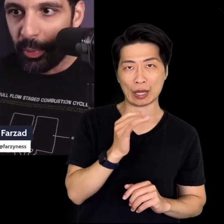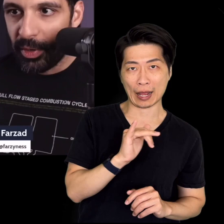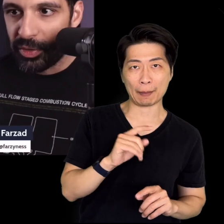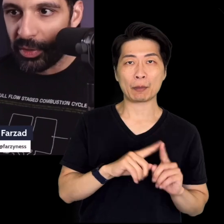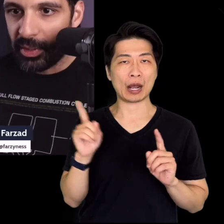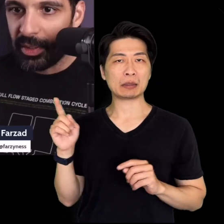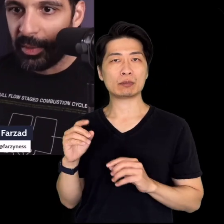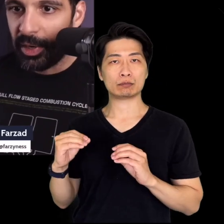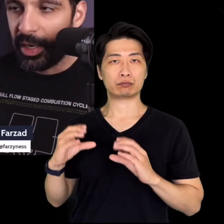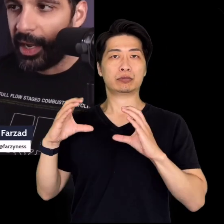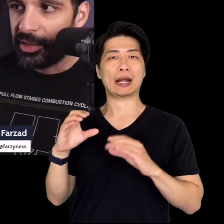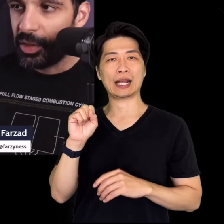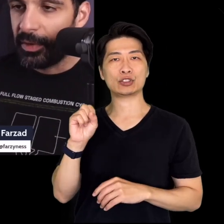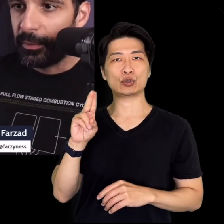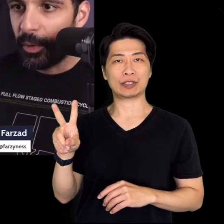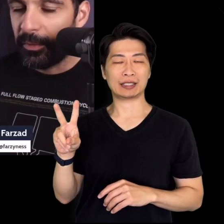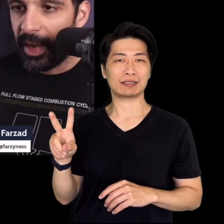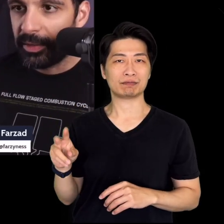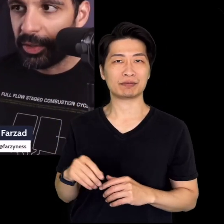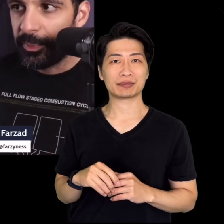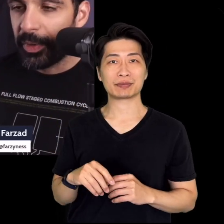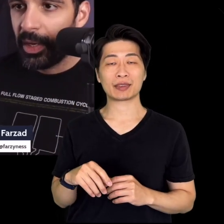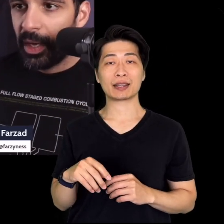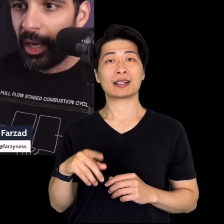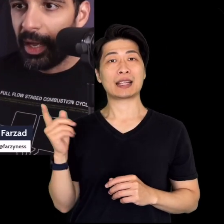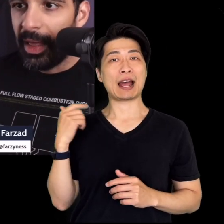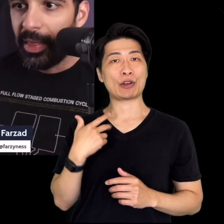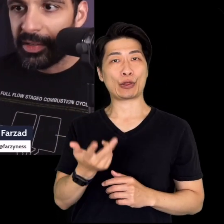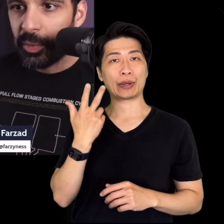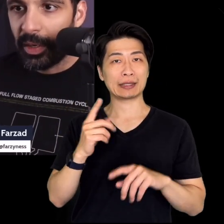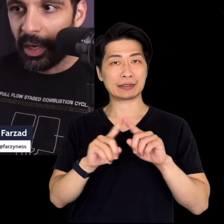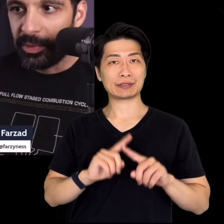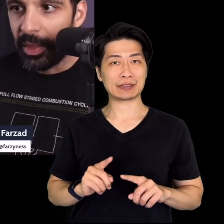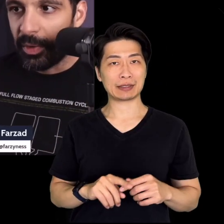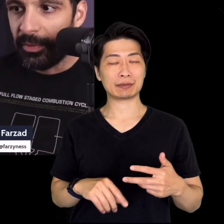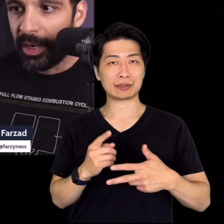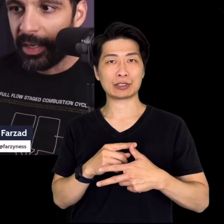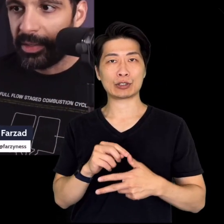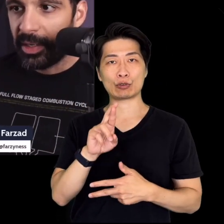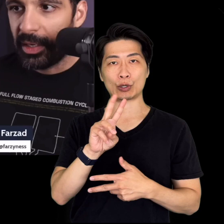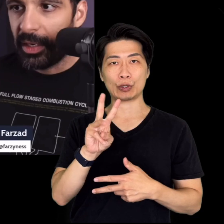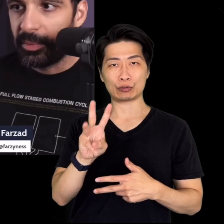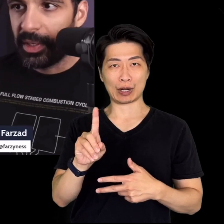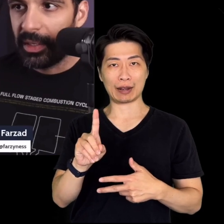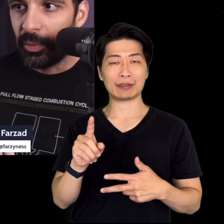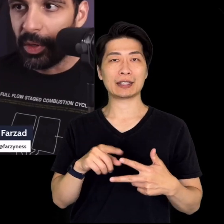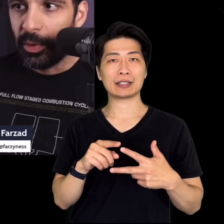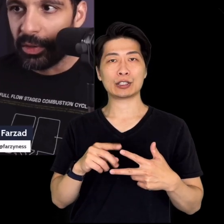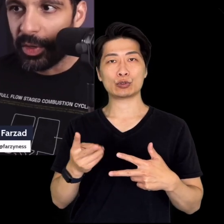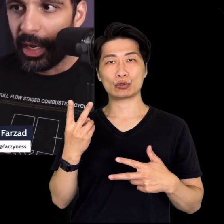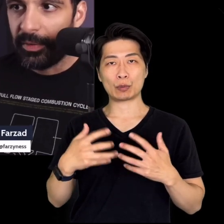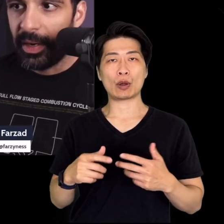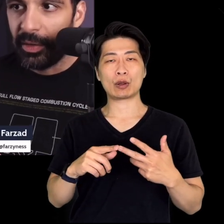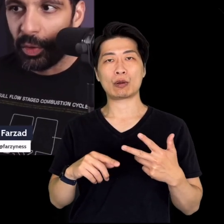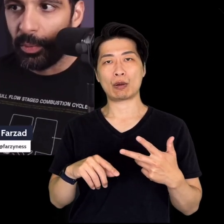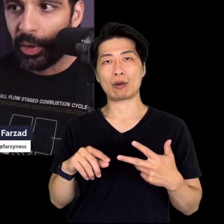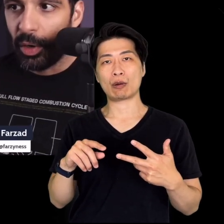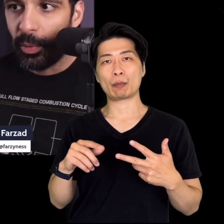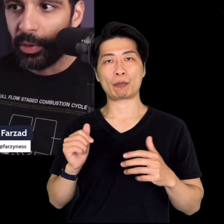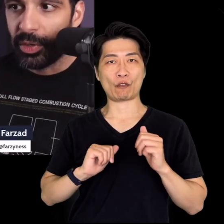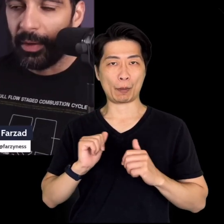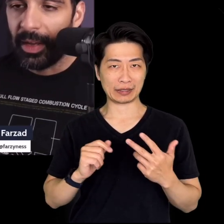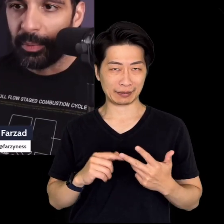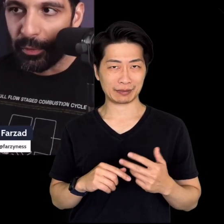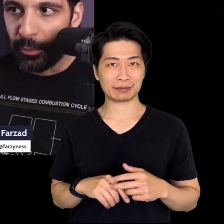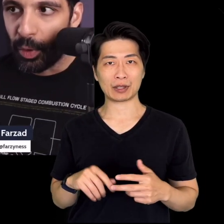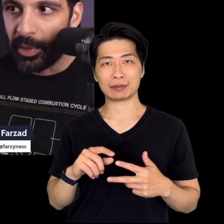old Model 3 used to look like, but in an SUV form factor. And this one comes in 3 variants and comes in the rear-wheel drive and a dual motor